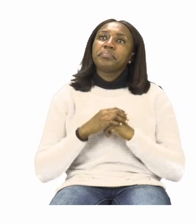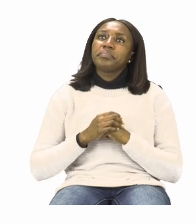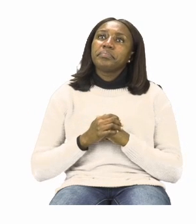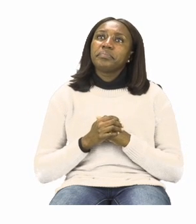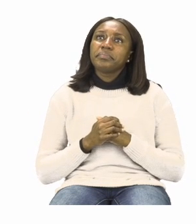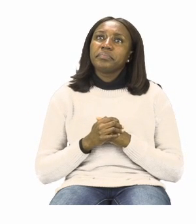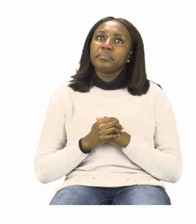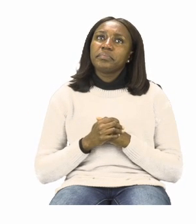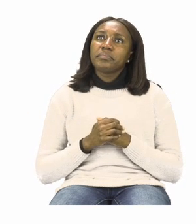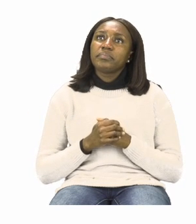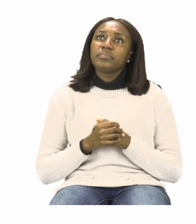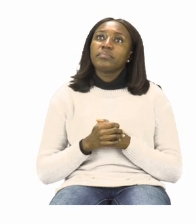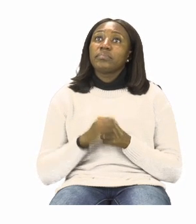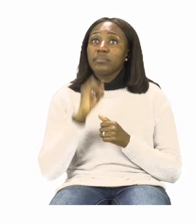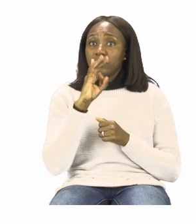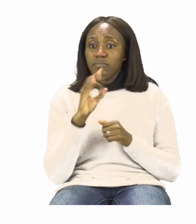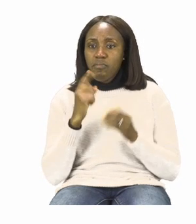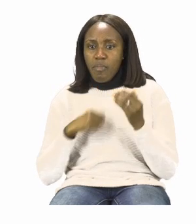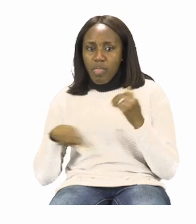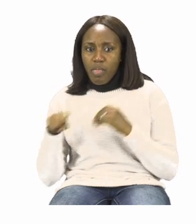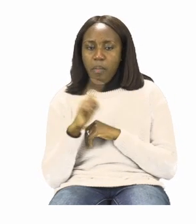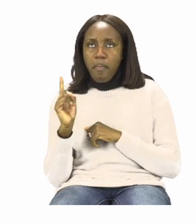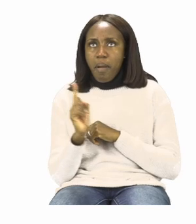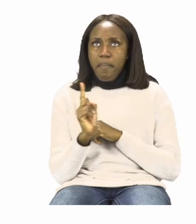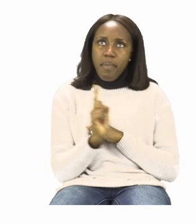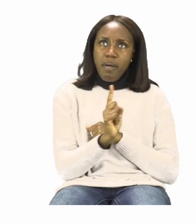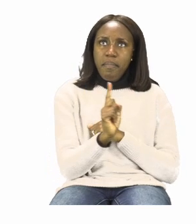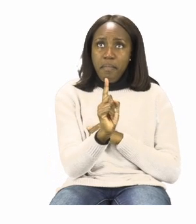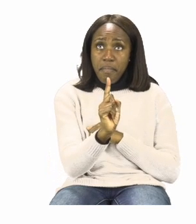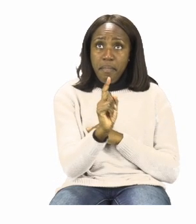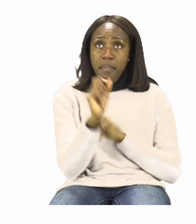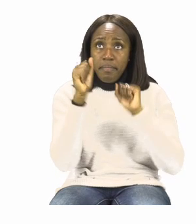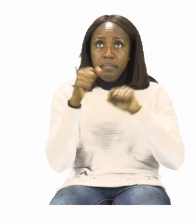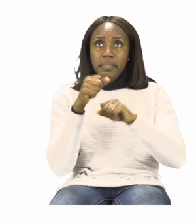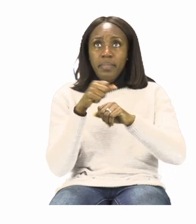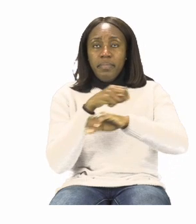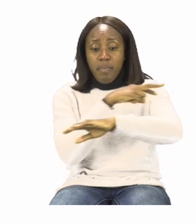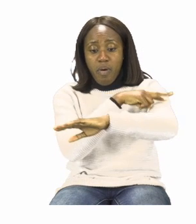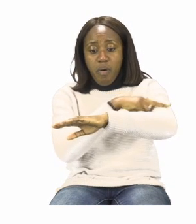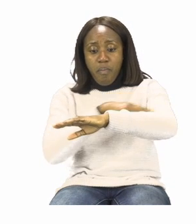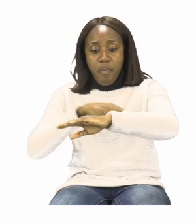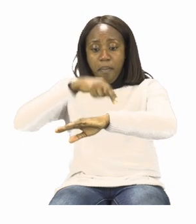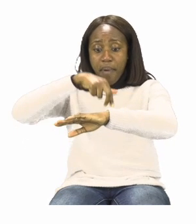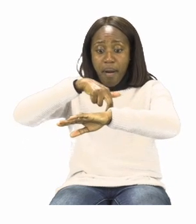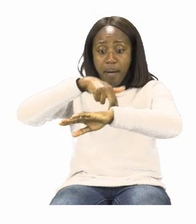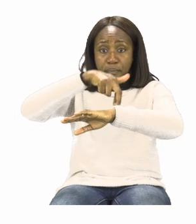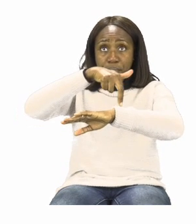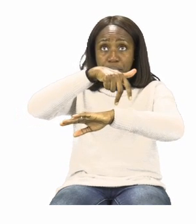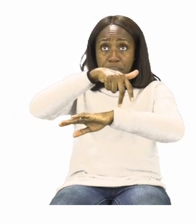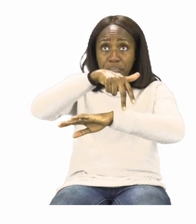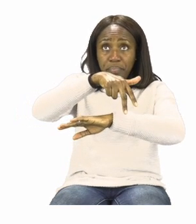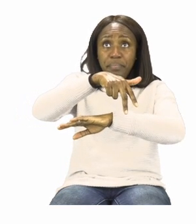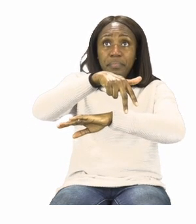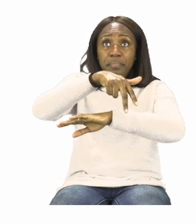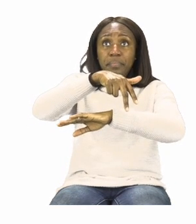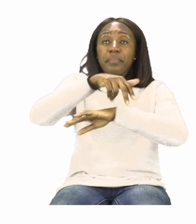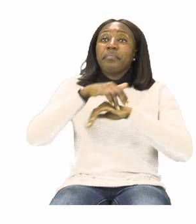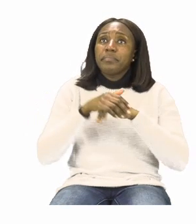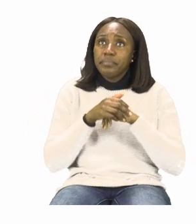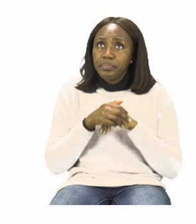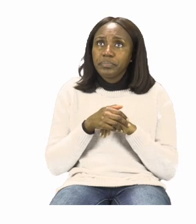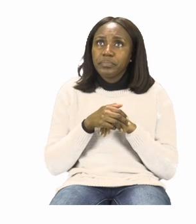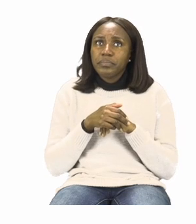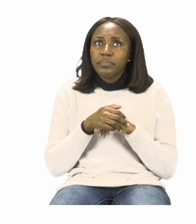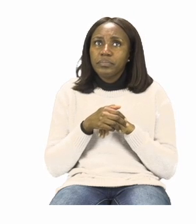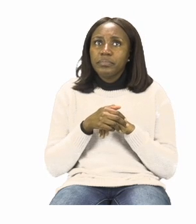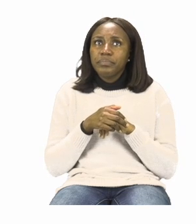are outside and you have to cross the road, you will have